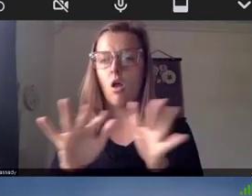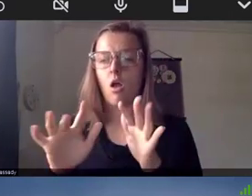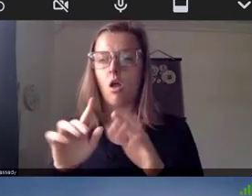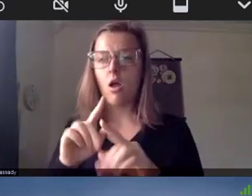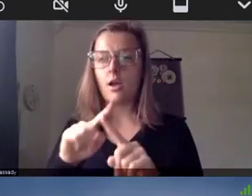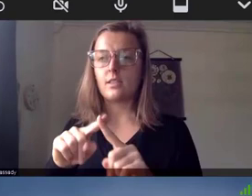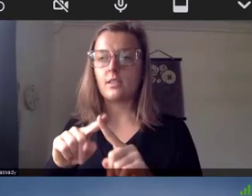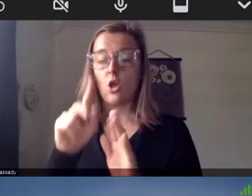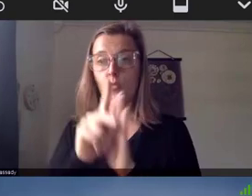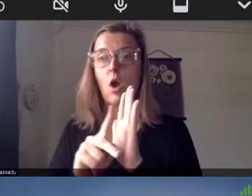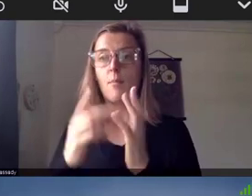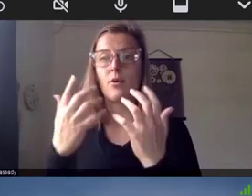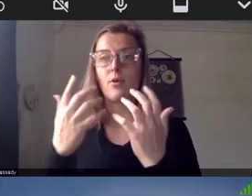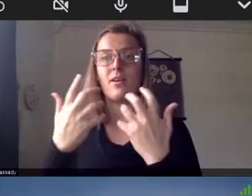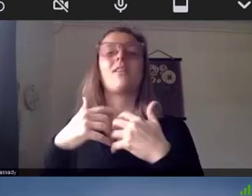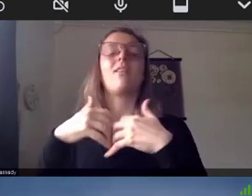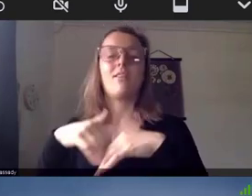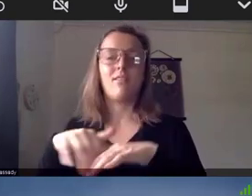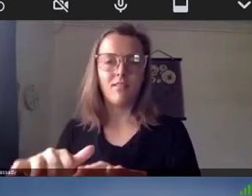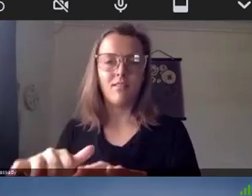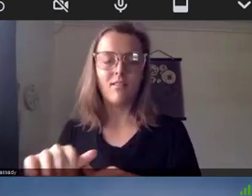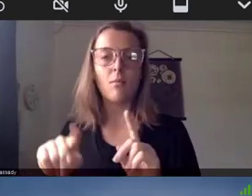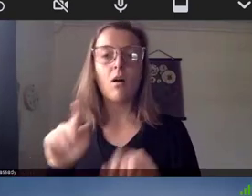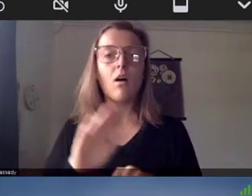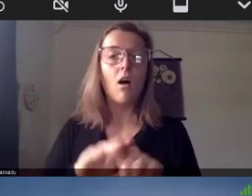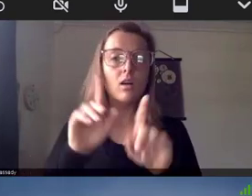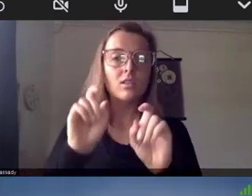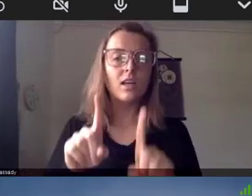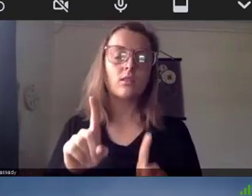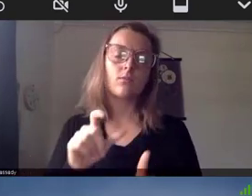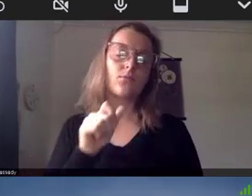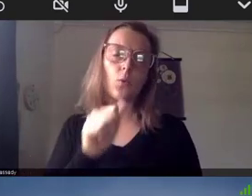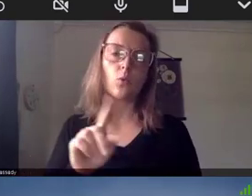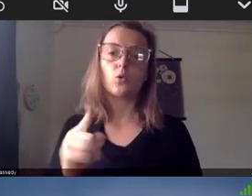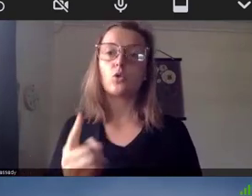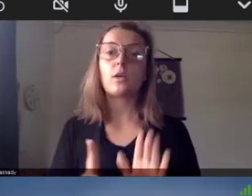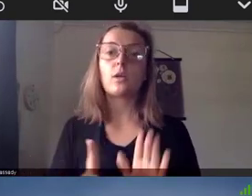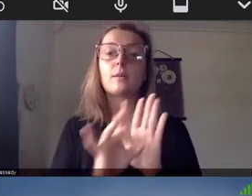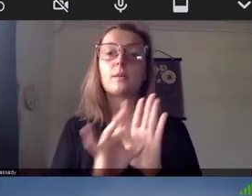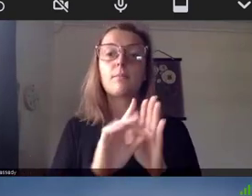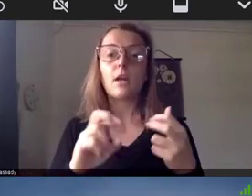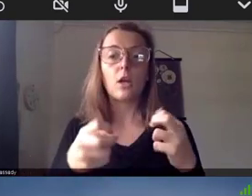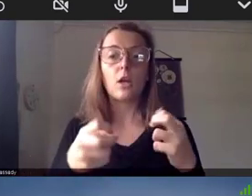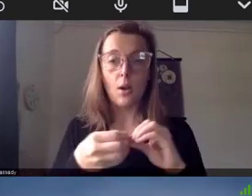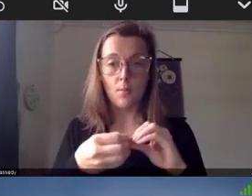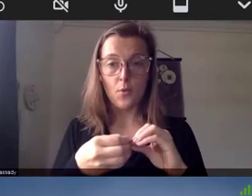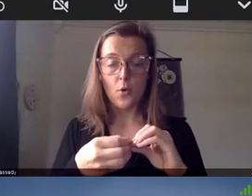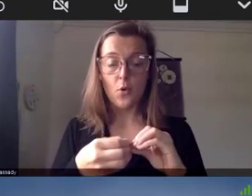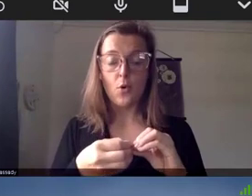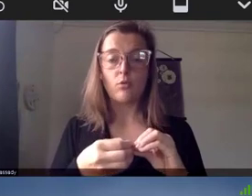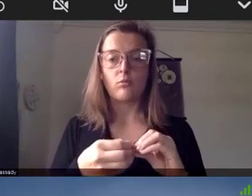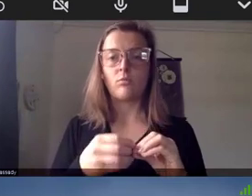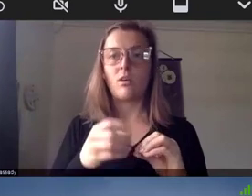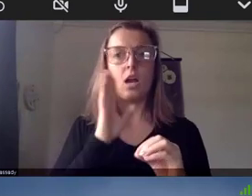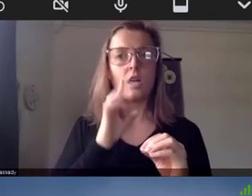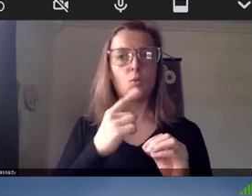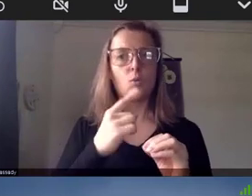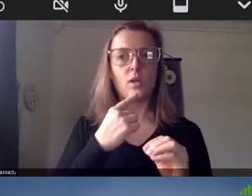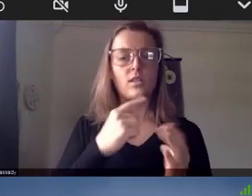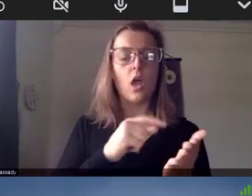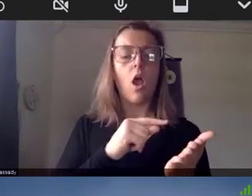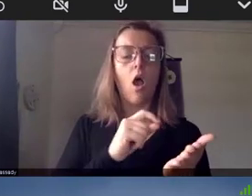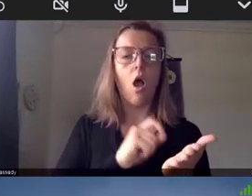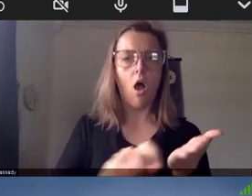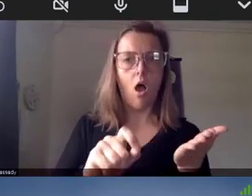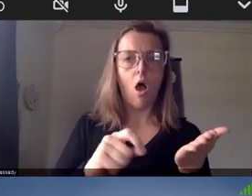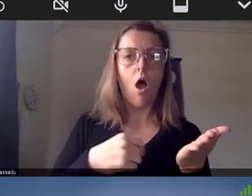number, you use a value, you recognize, you make a note that you're going to check. So you had to assume what the outlet temperature was to find